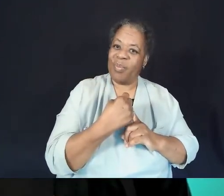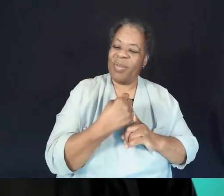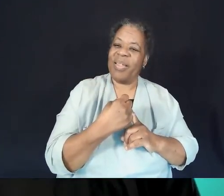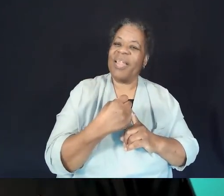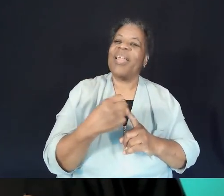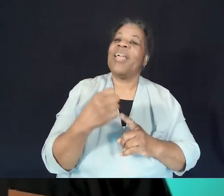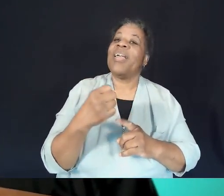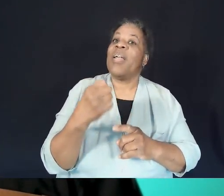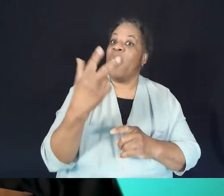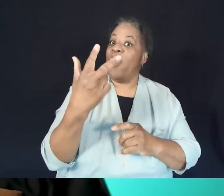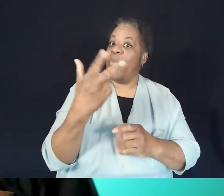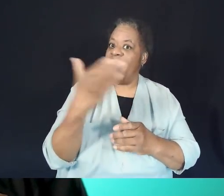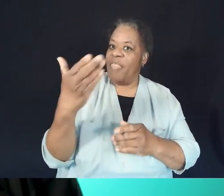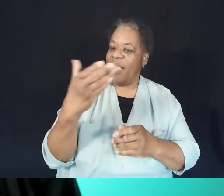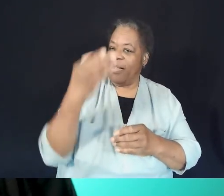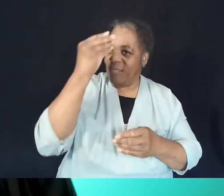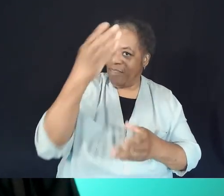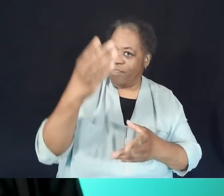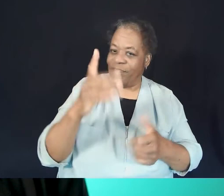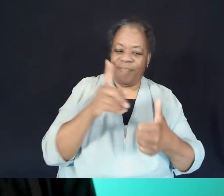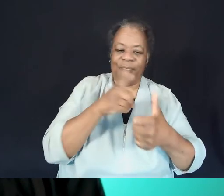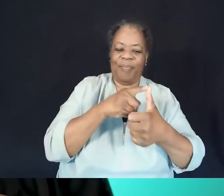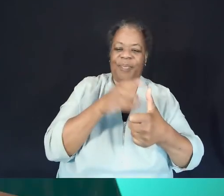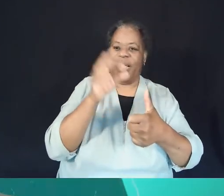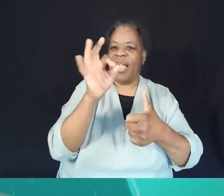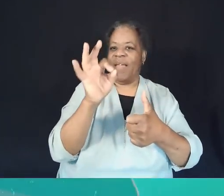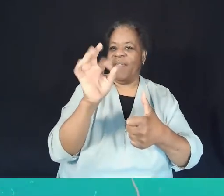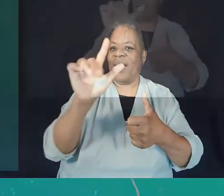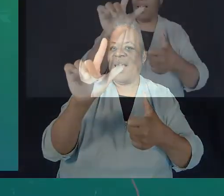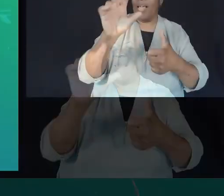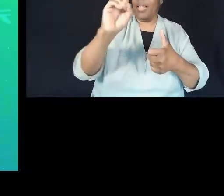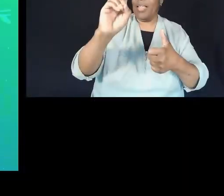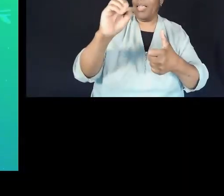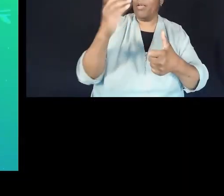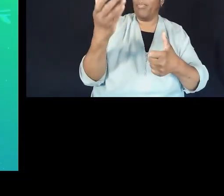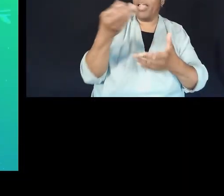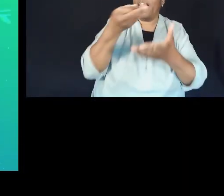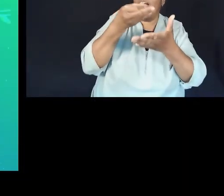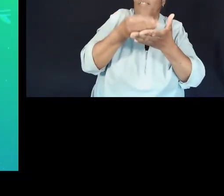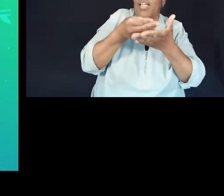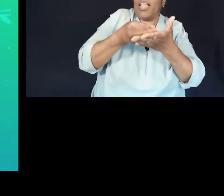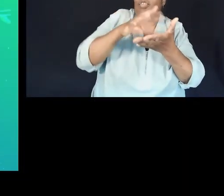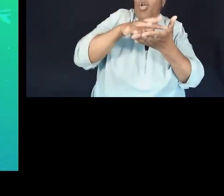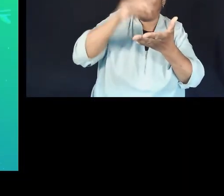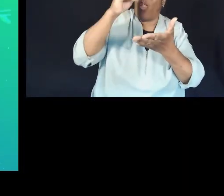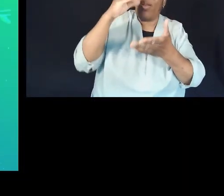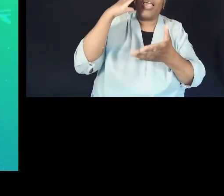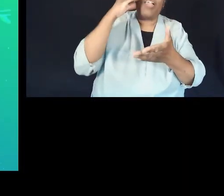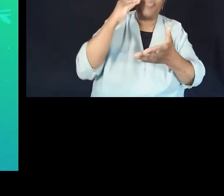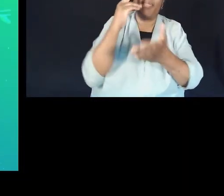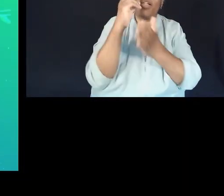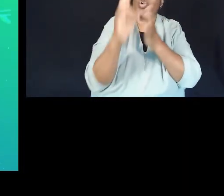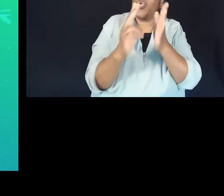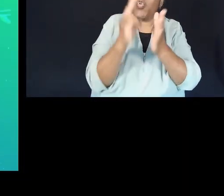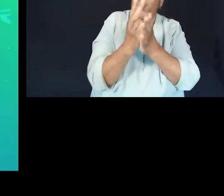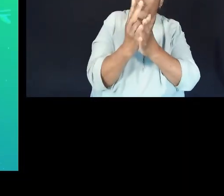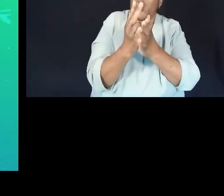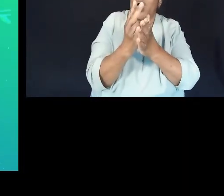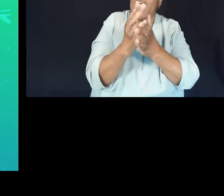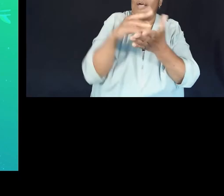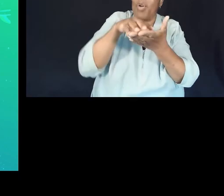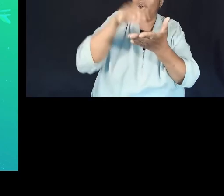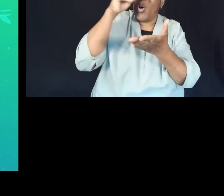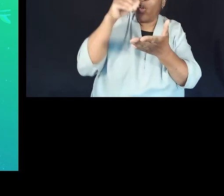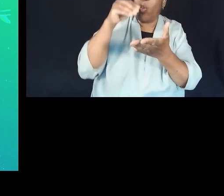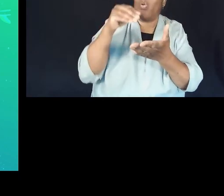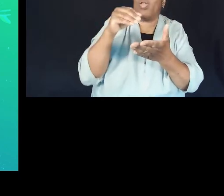First, join us for FLE, or the Financial Learning Experience. It's a 2-hour personal finance event taking place on Sunday, May